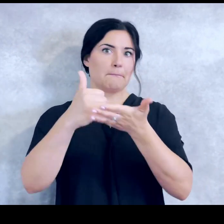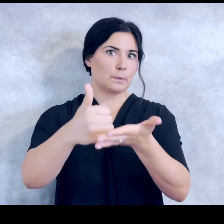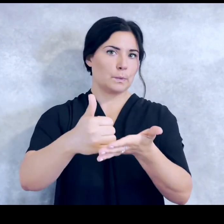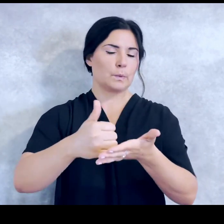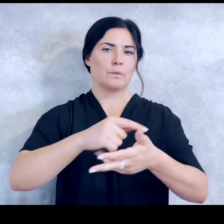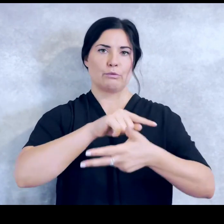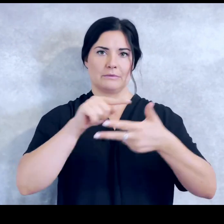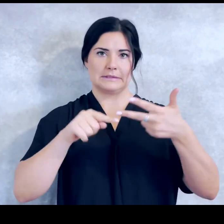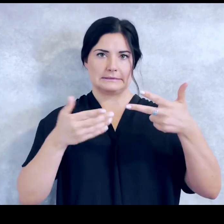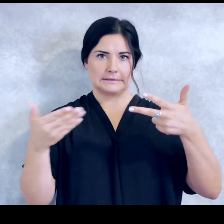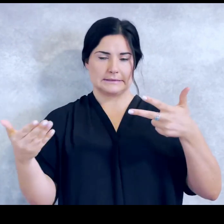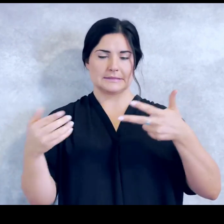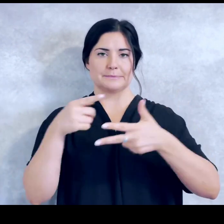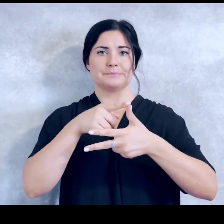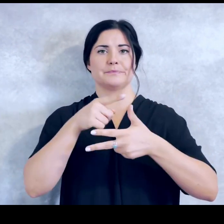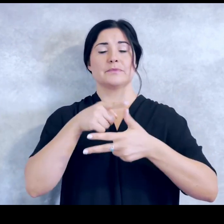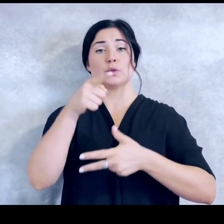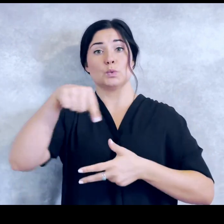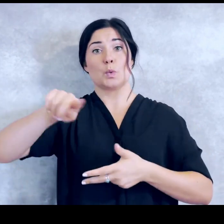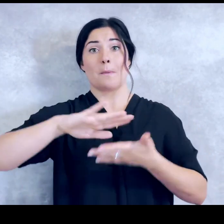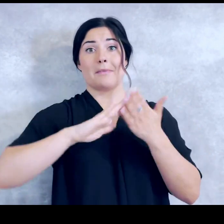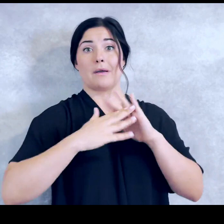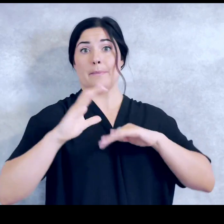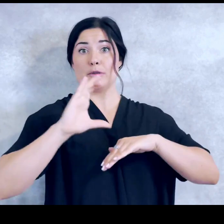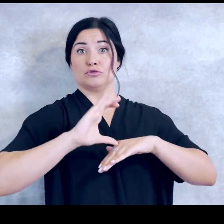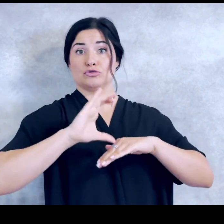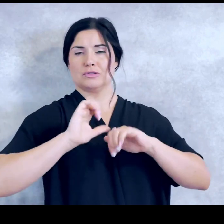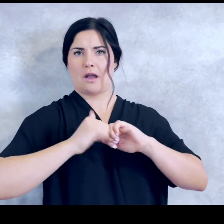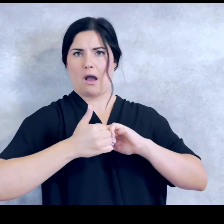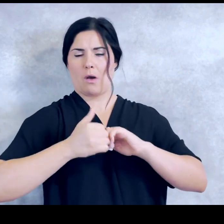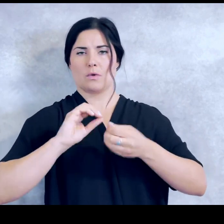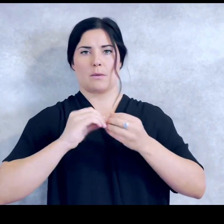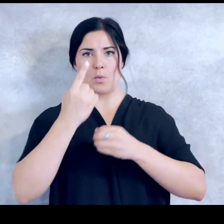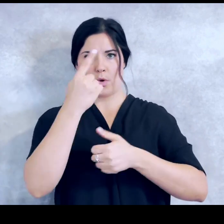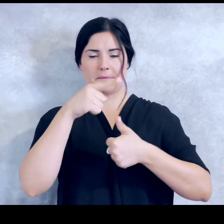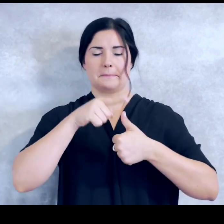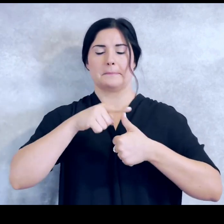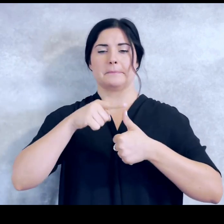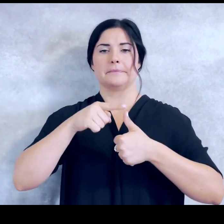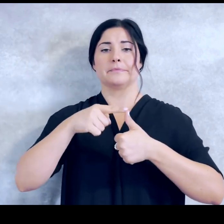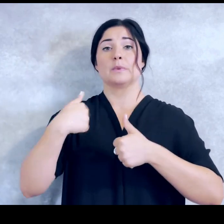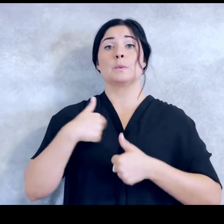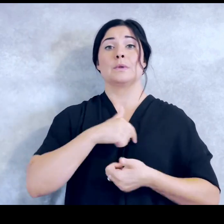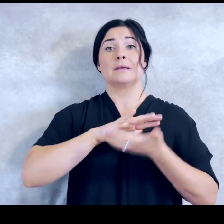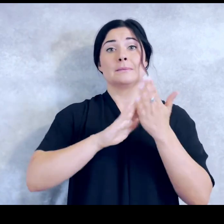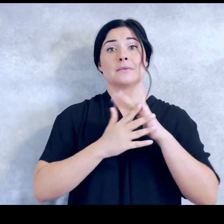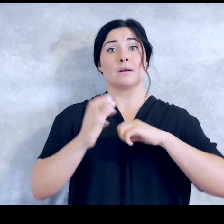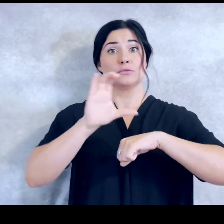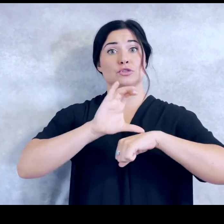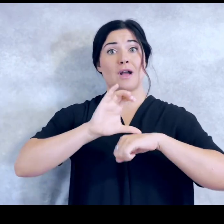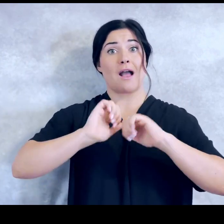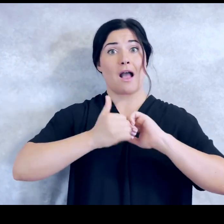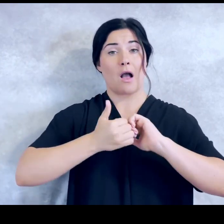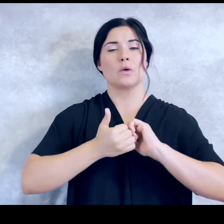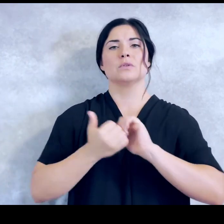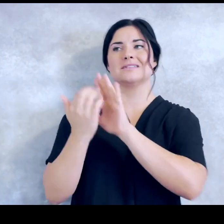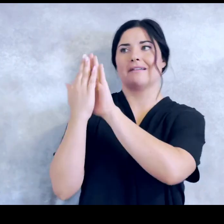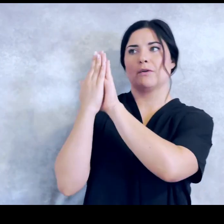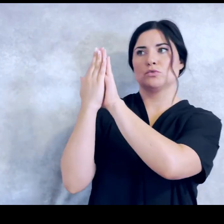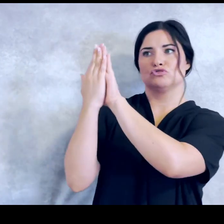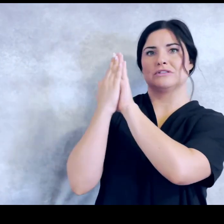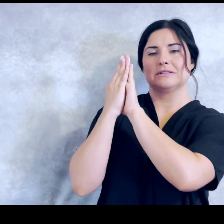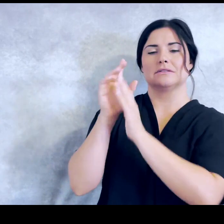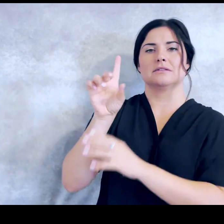us, help me, help you become the church, to be the church that Jesus desires. Here's number one. We become the church through